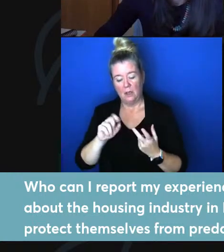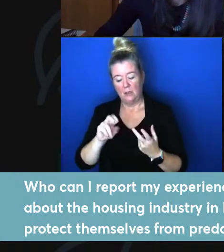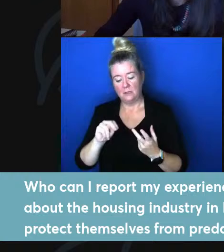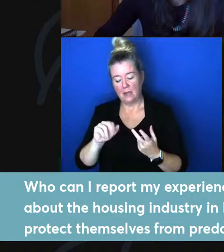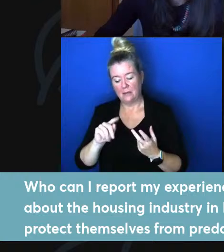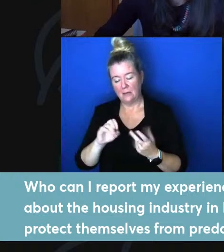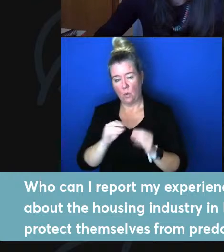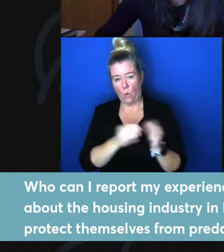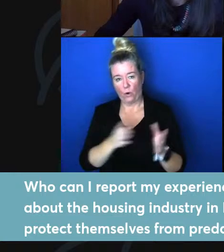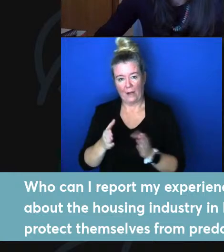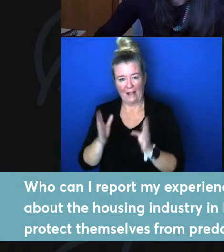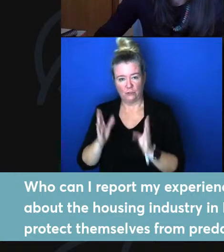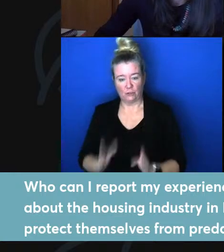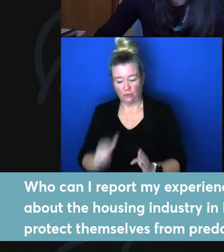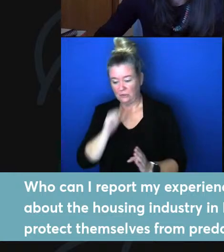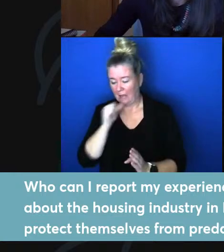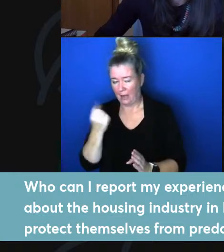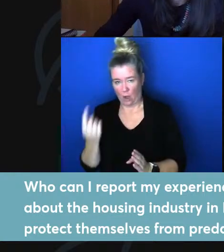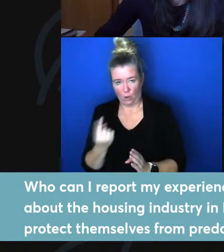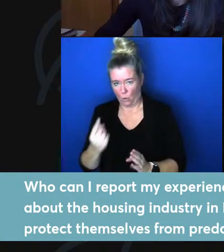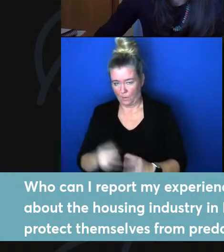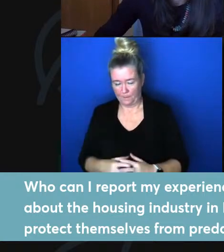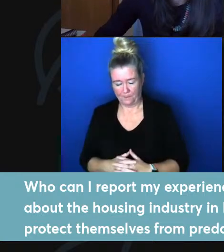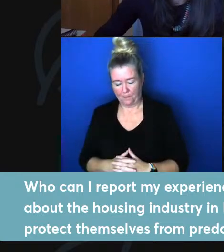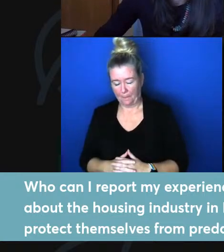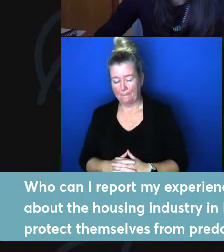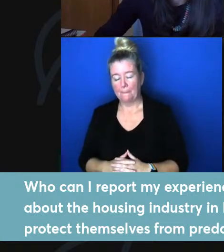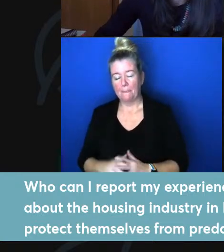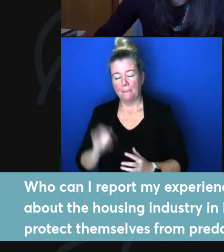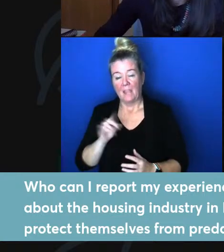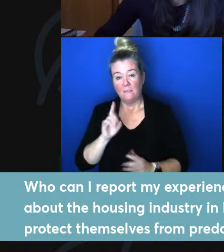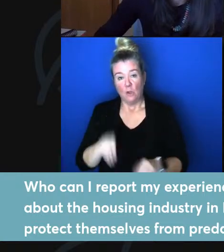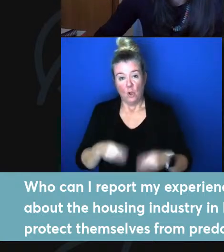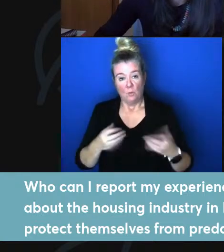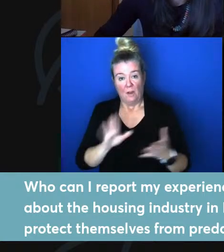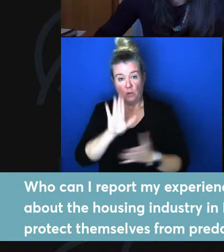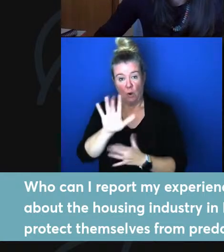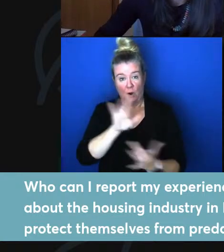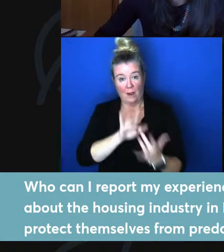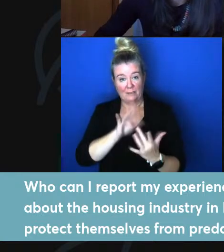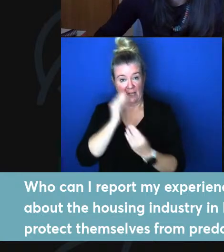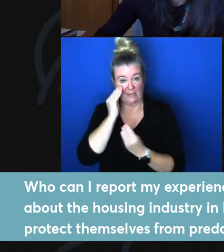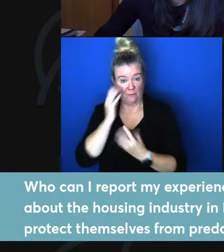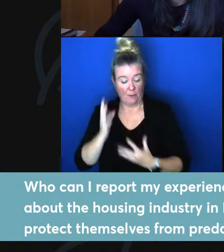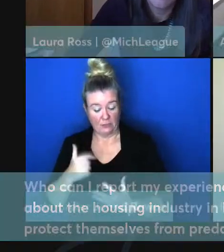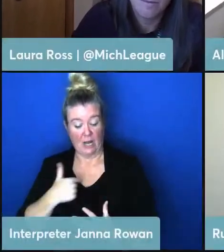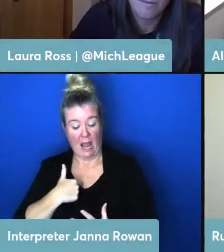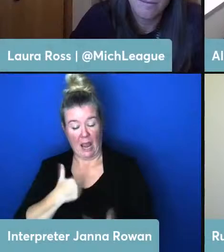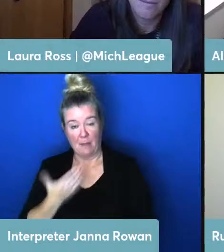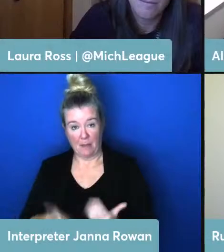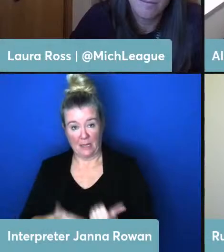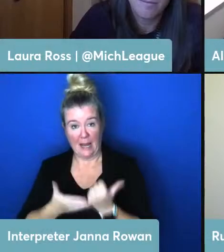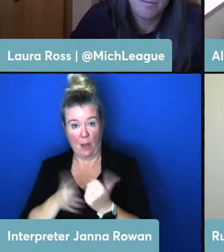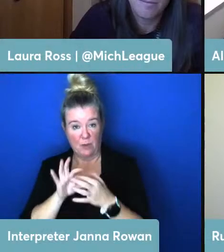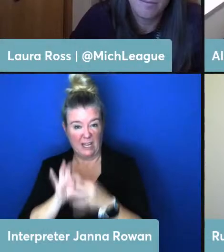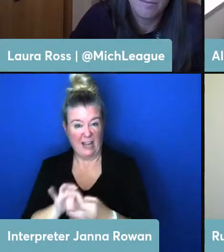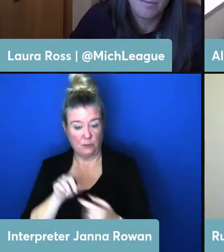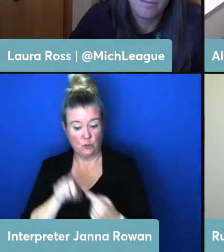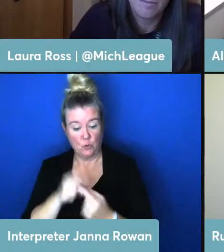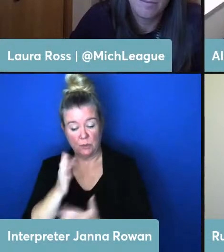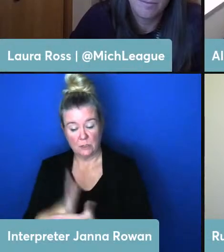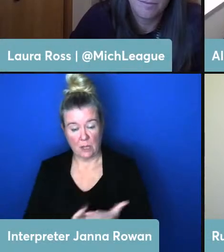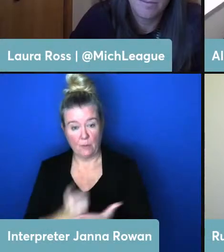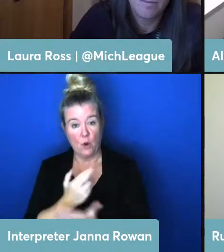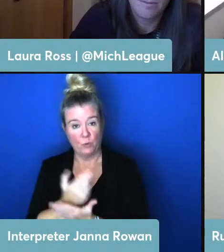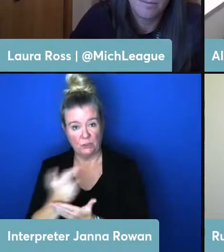so you are not alone. And if you provide your contact information, I may be able to help connect you to some